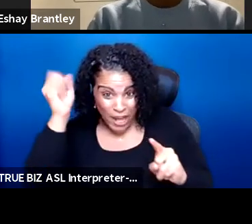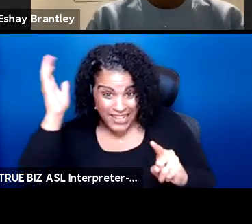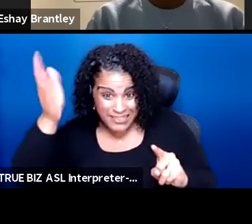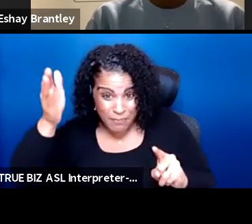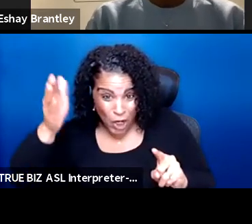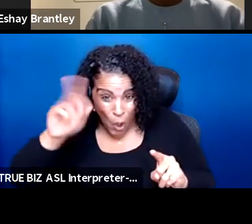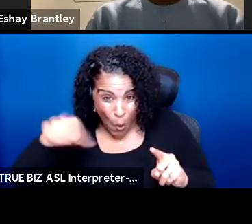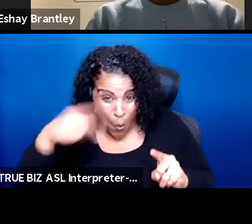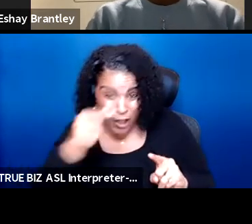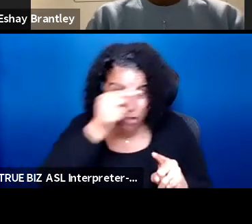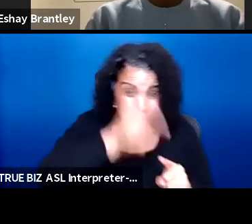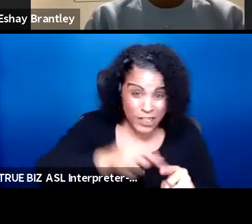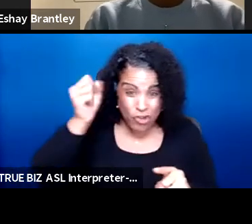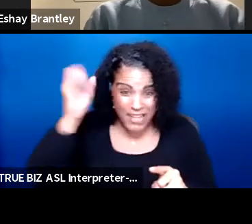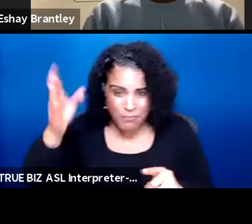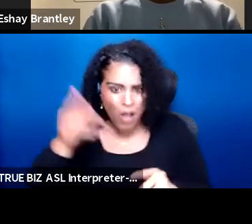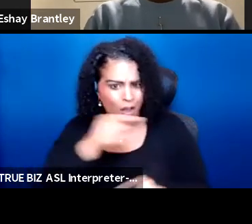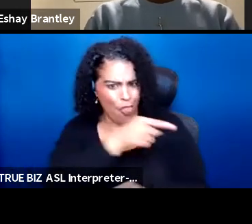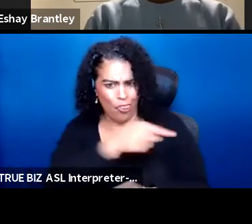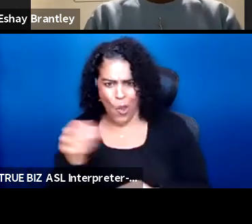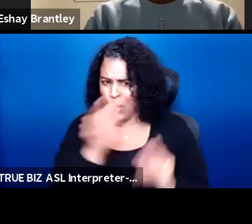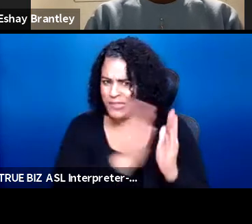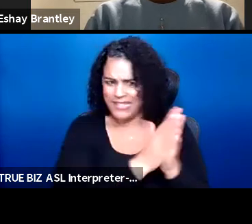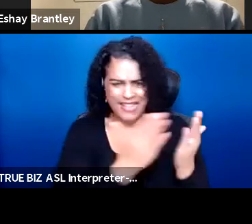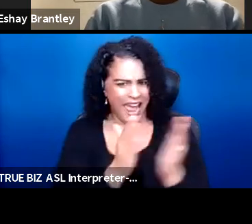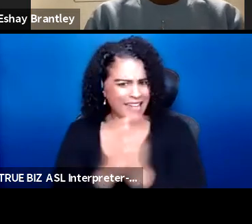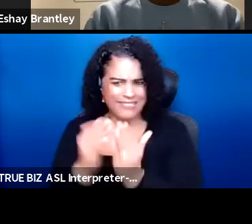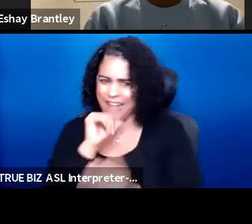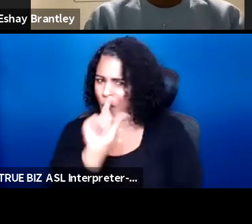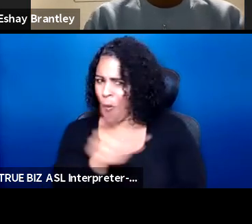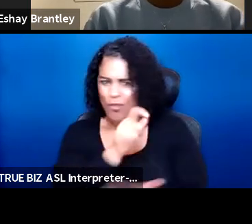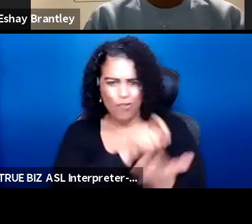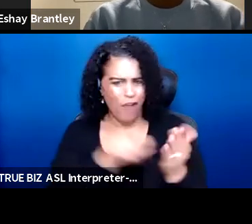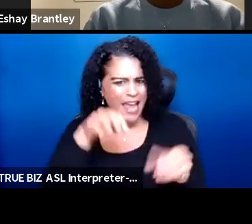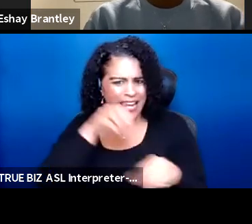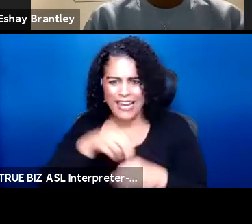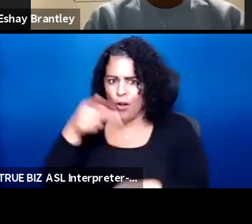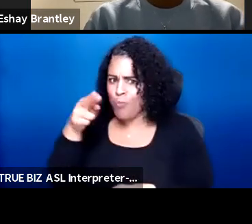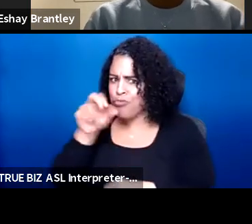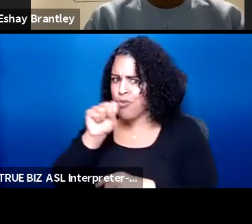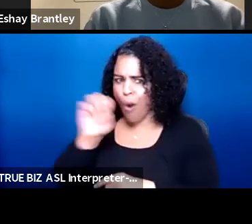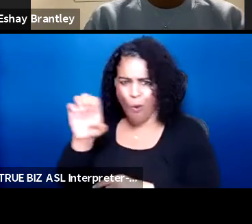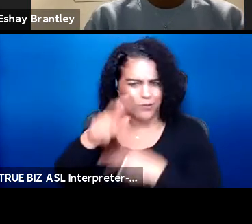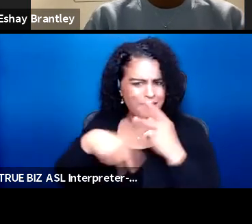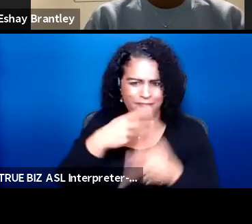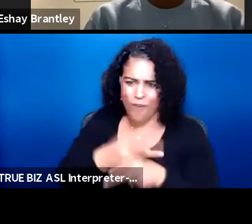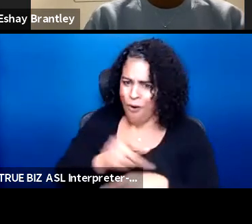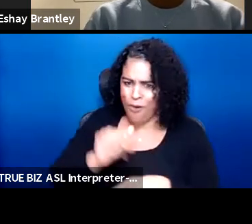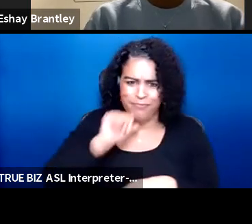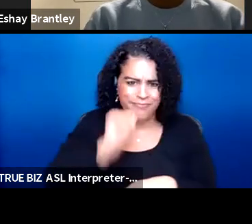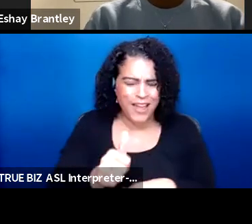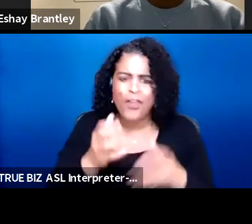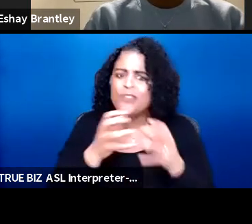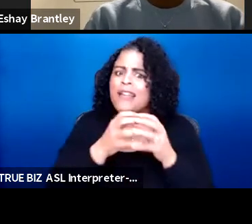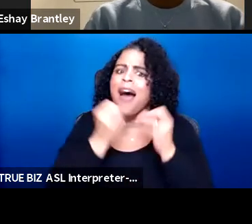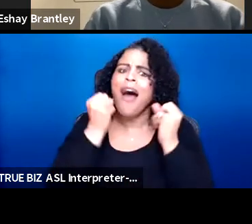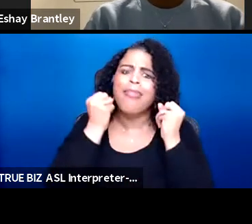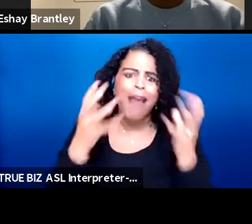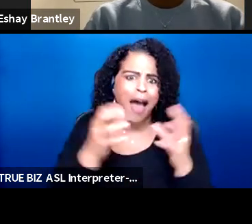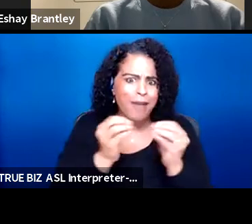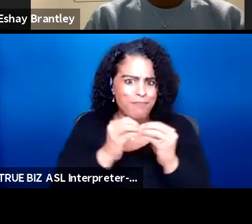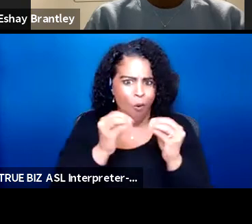those texts are not the only texts written in poetic or prose form like that. There's so much more to the world, you